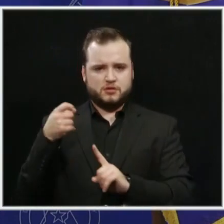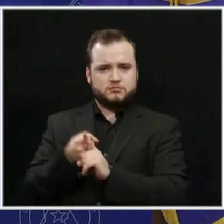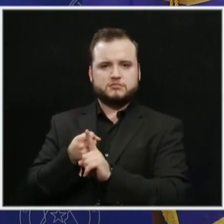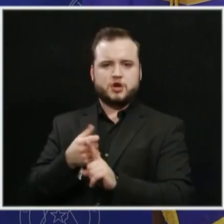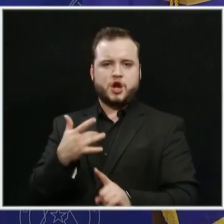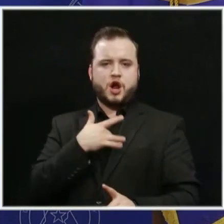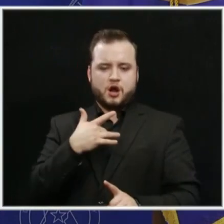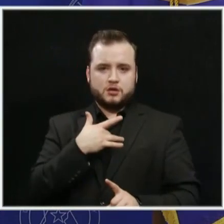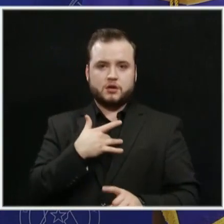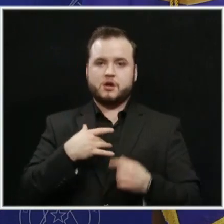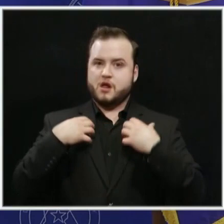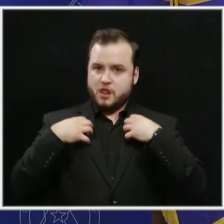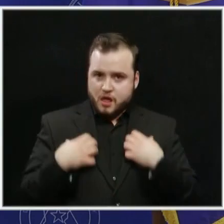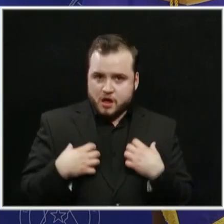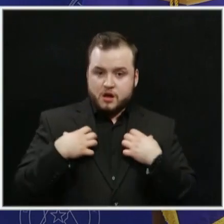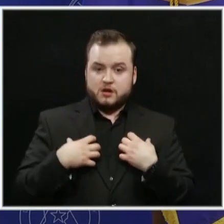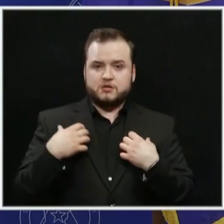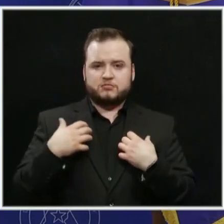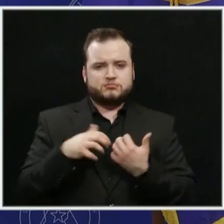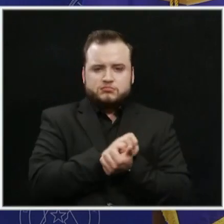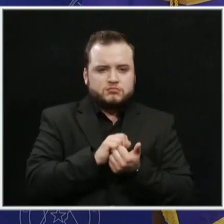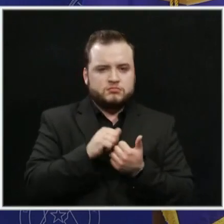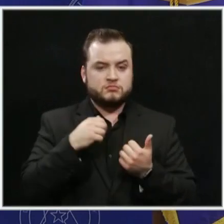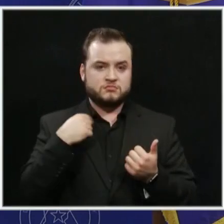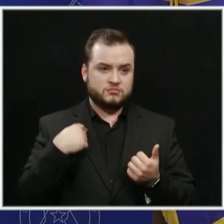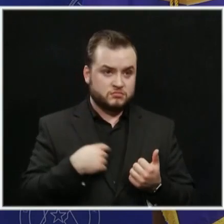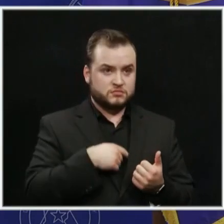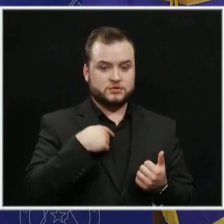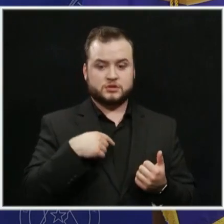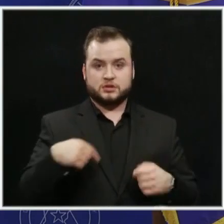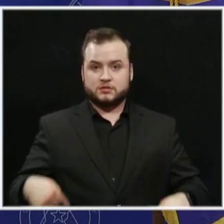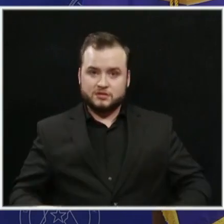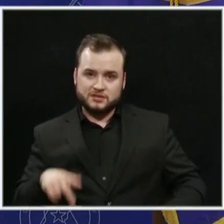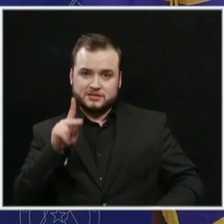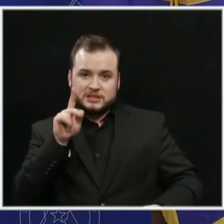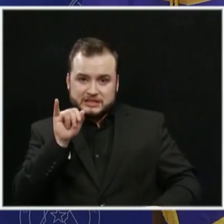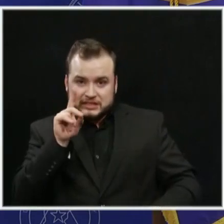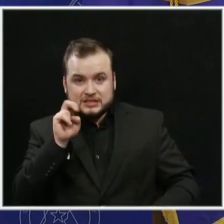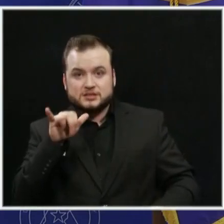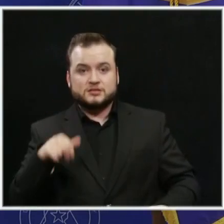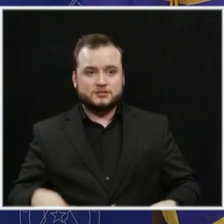attacking the kidneys. It's spreading throughout their whole body.